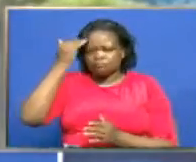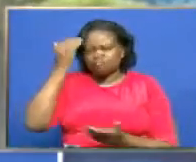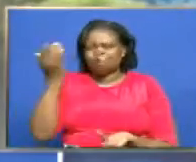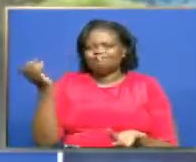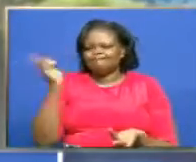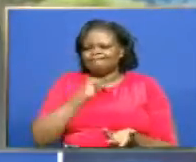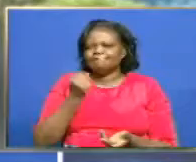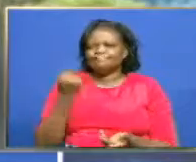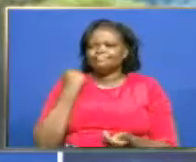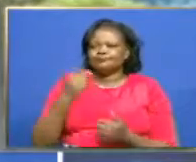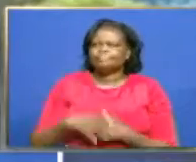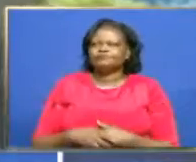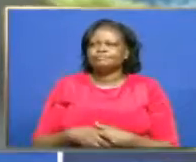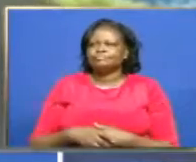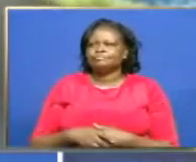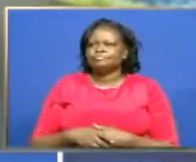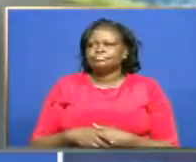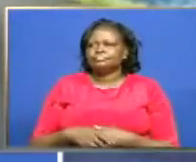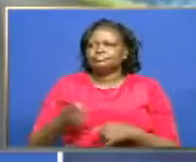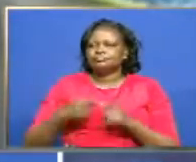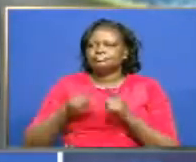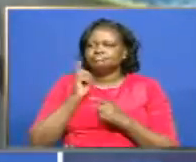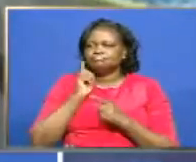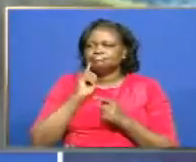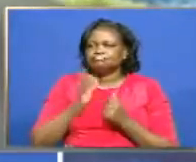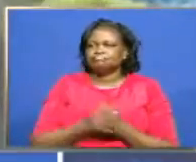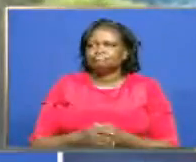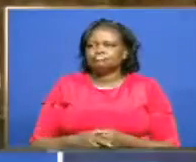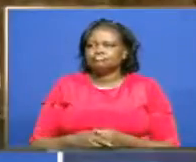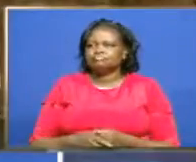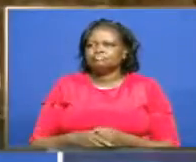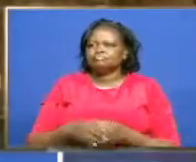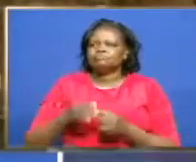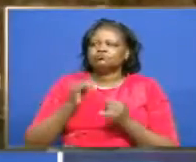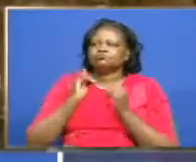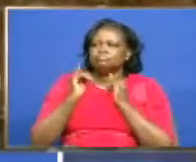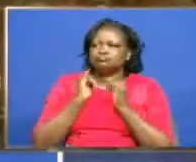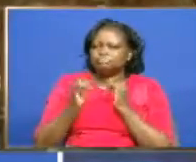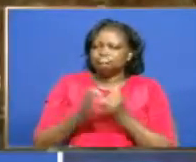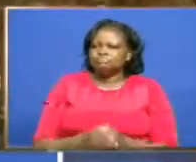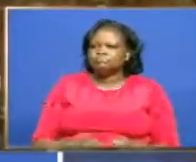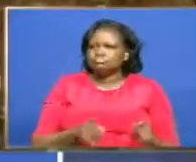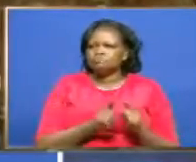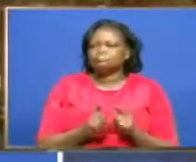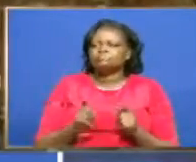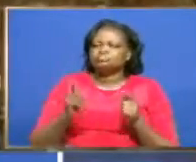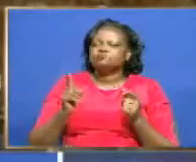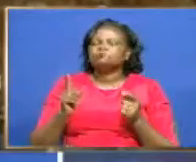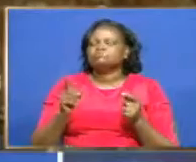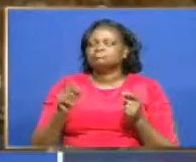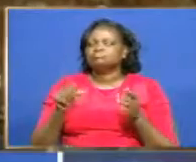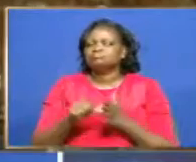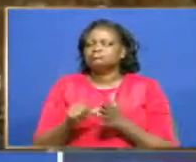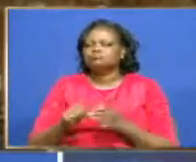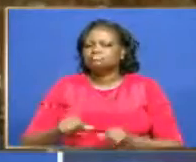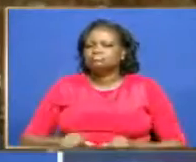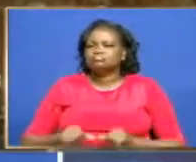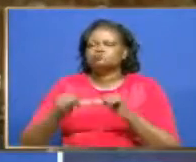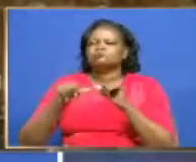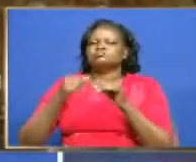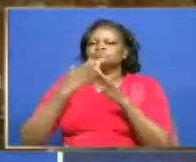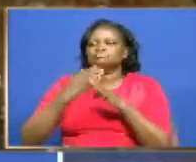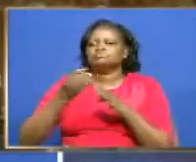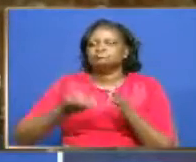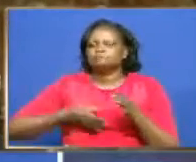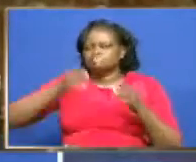jana. Kuanzia kesho tutaitisha interview. As the impasse between the Council of Governors, clinical officers